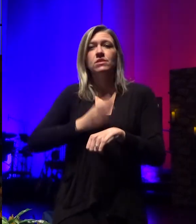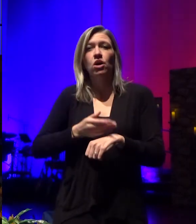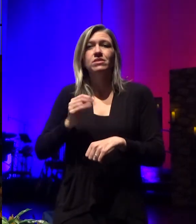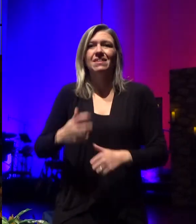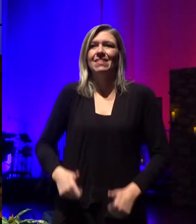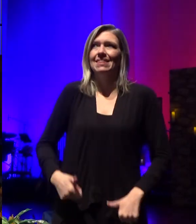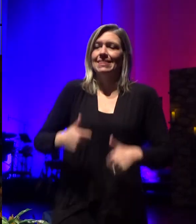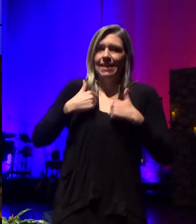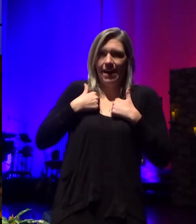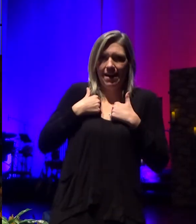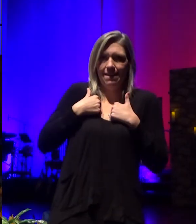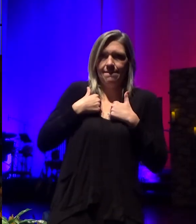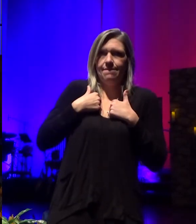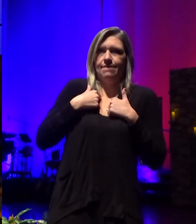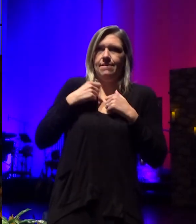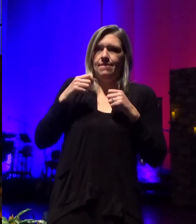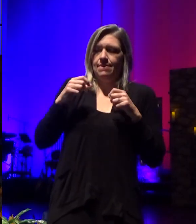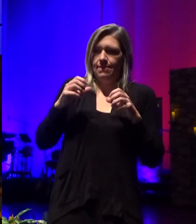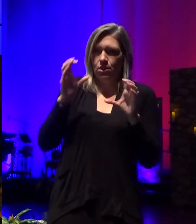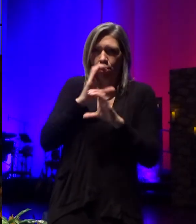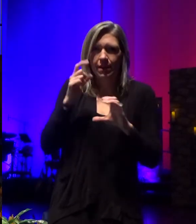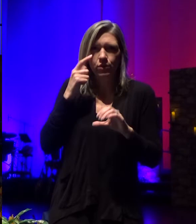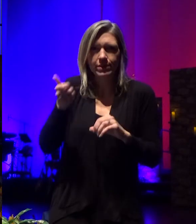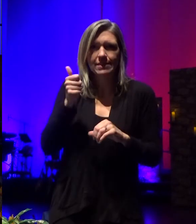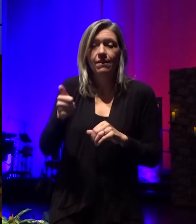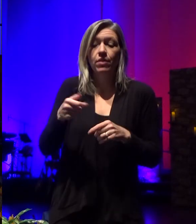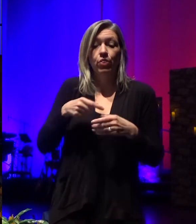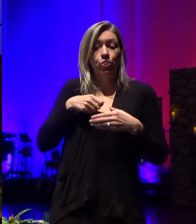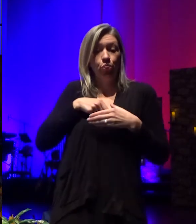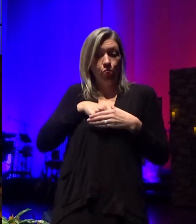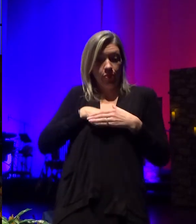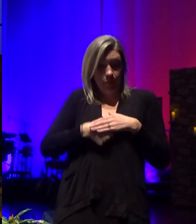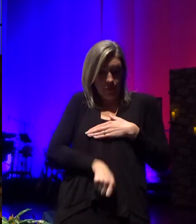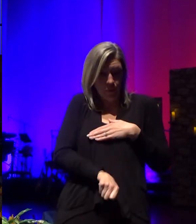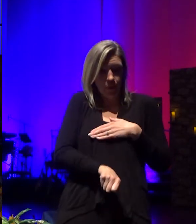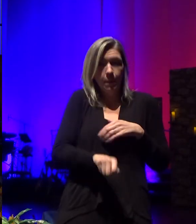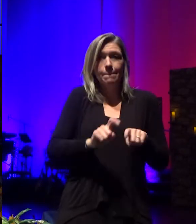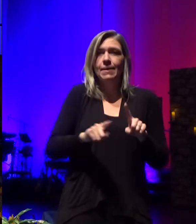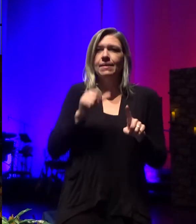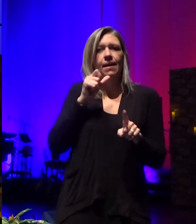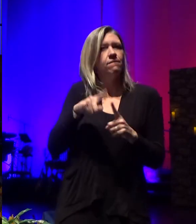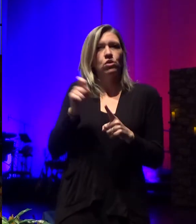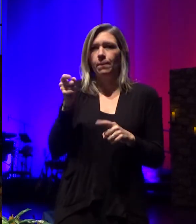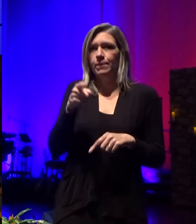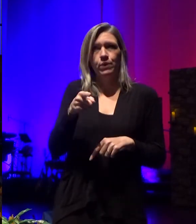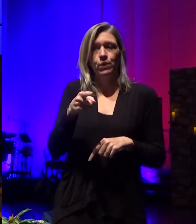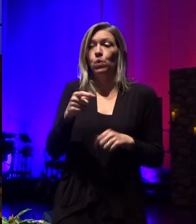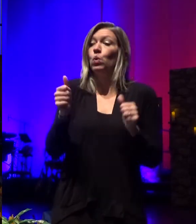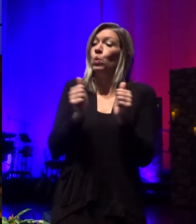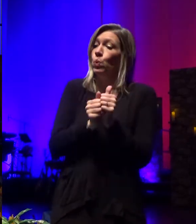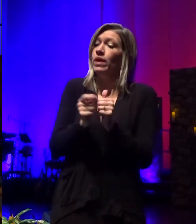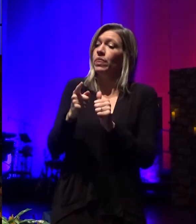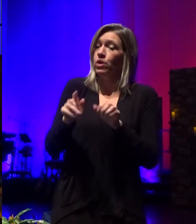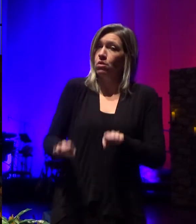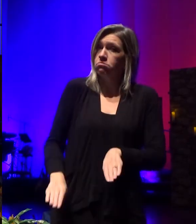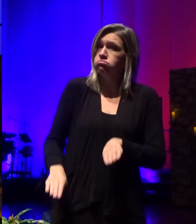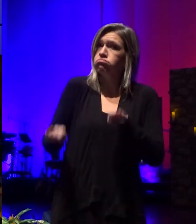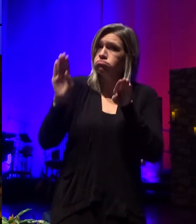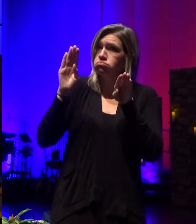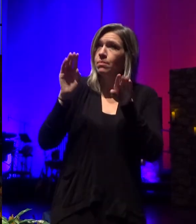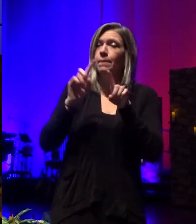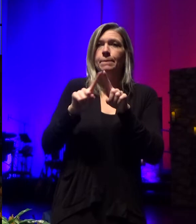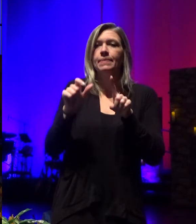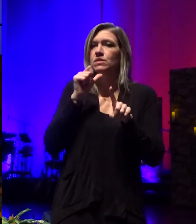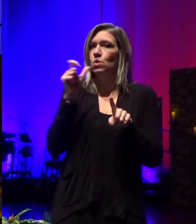itself. They come through you, but not from you. And though they are with you, yet they belong not